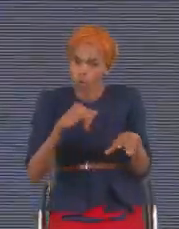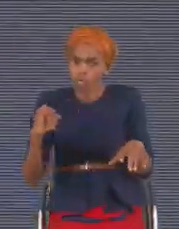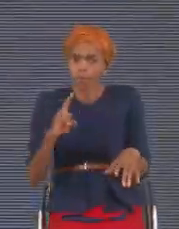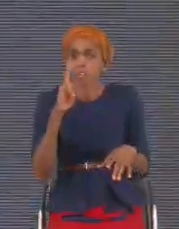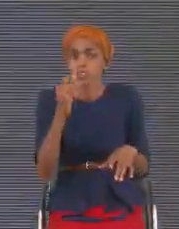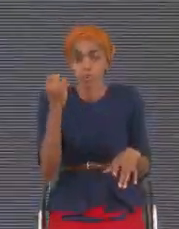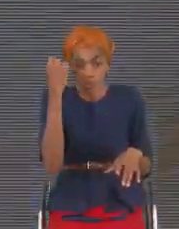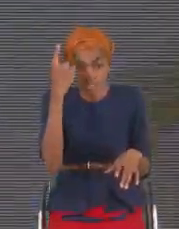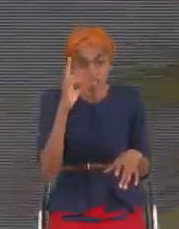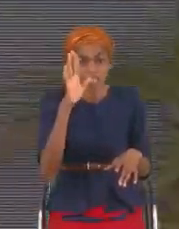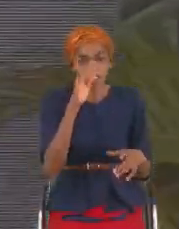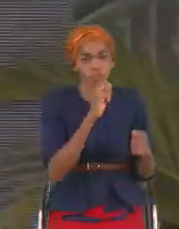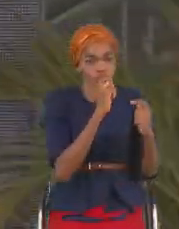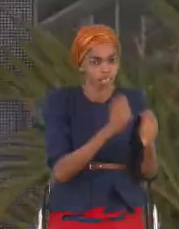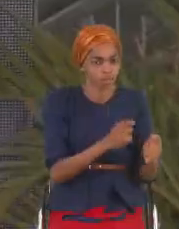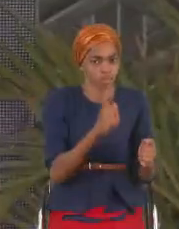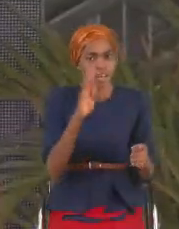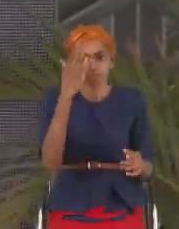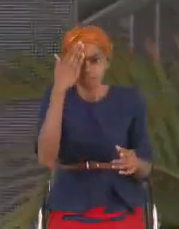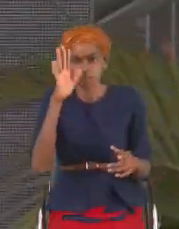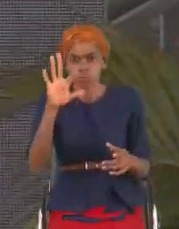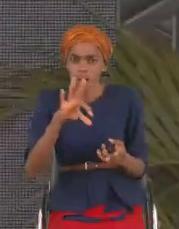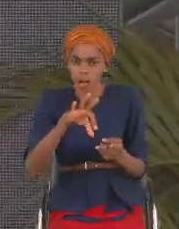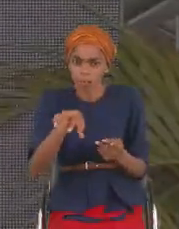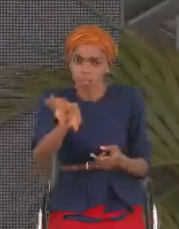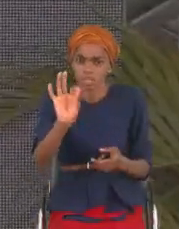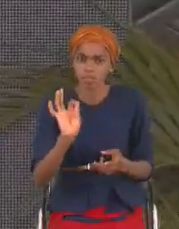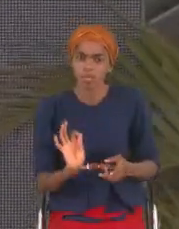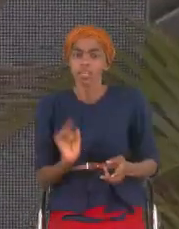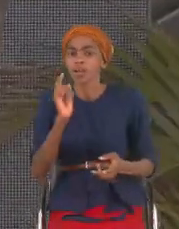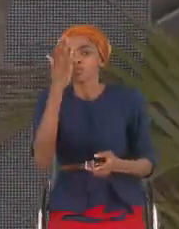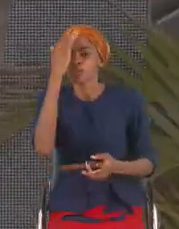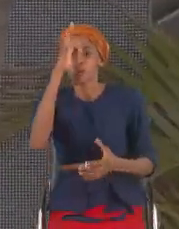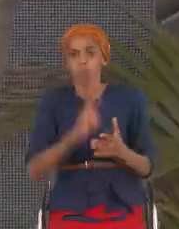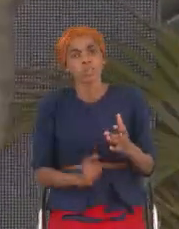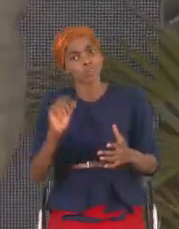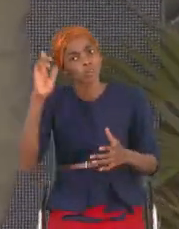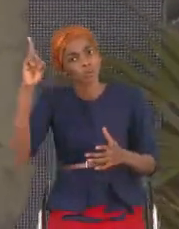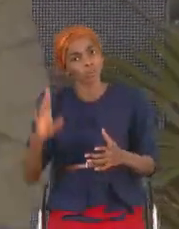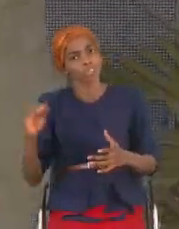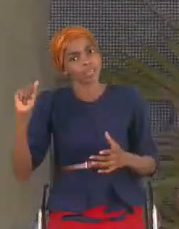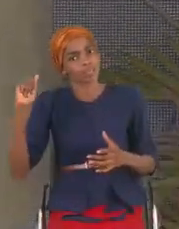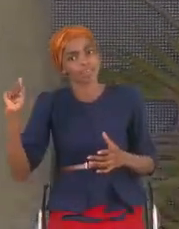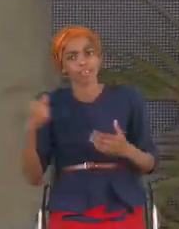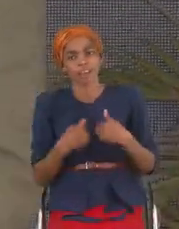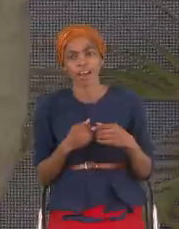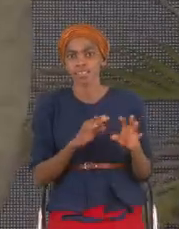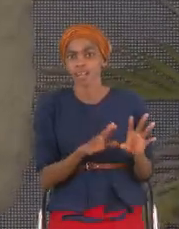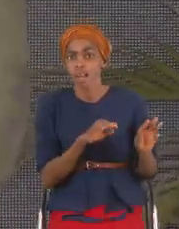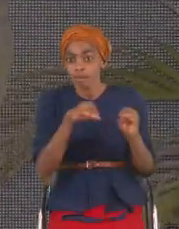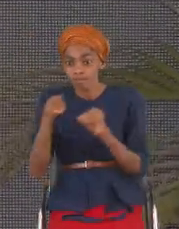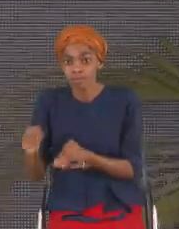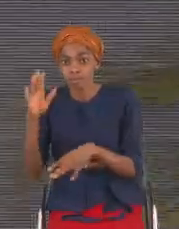your gift, and you know your appointment, and you know what God himself has placed you on earth to